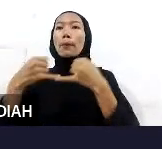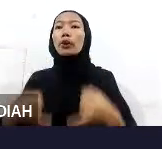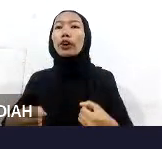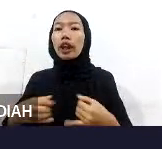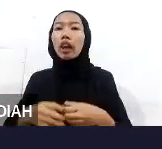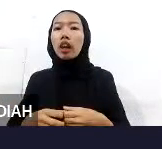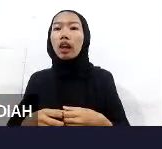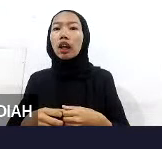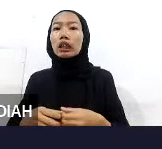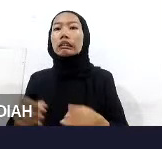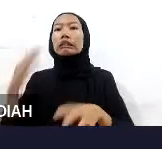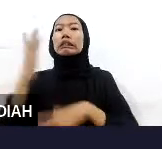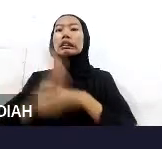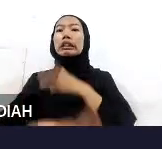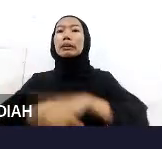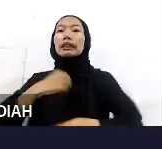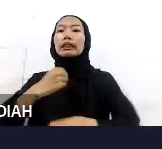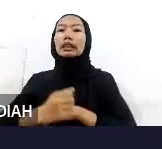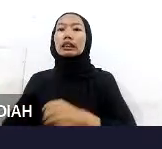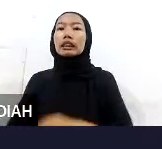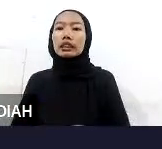model.